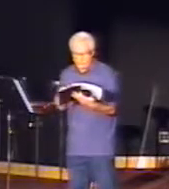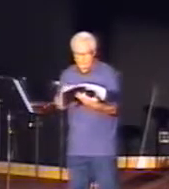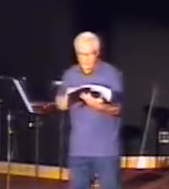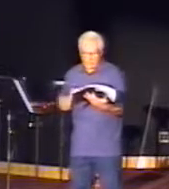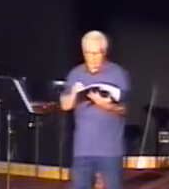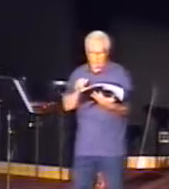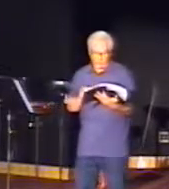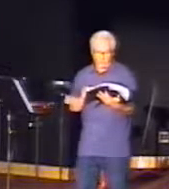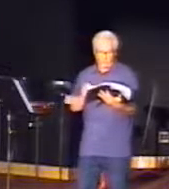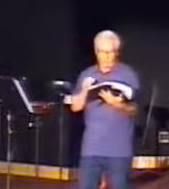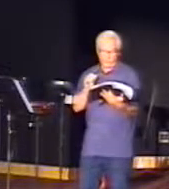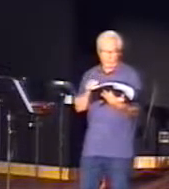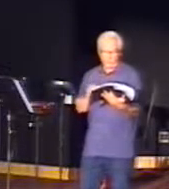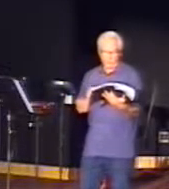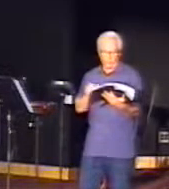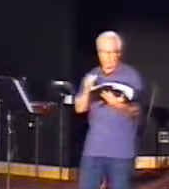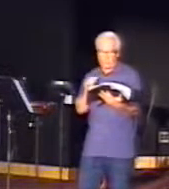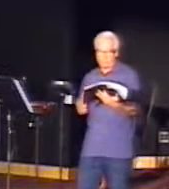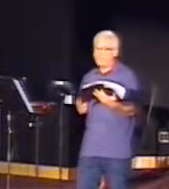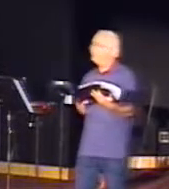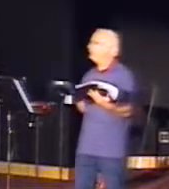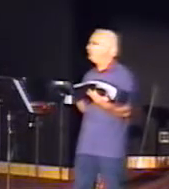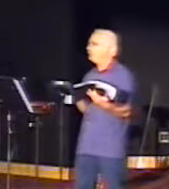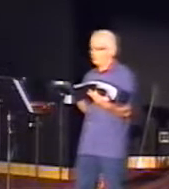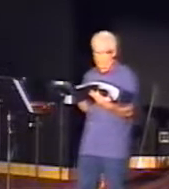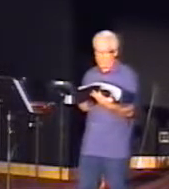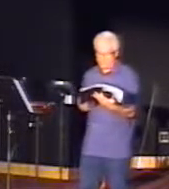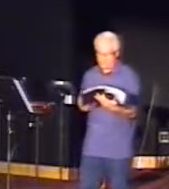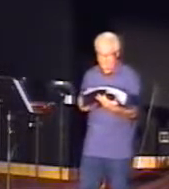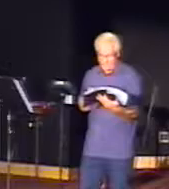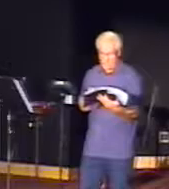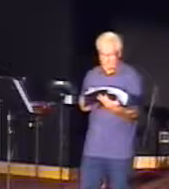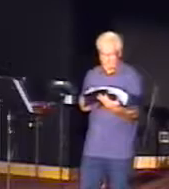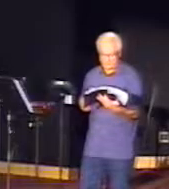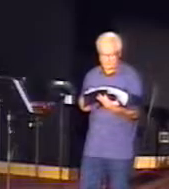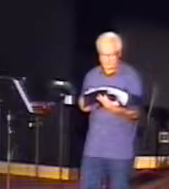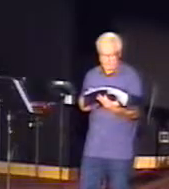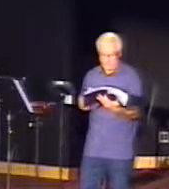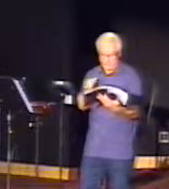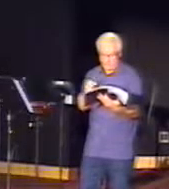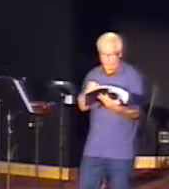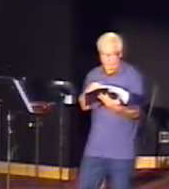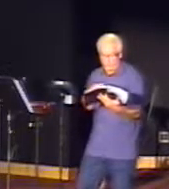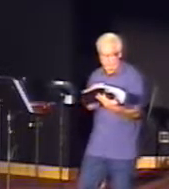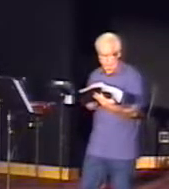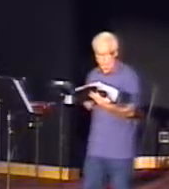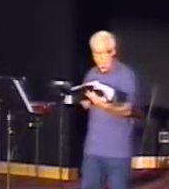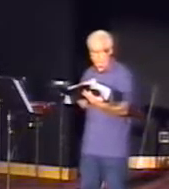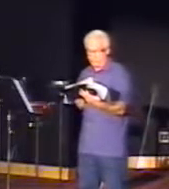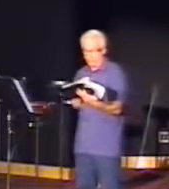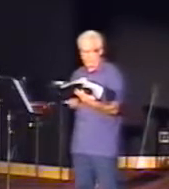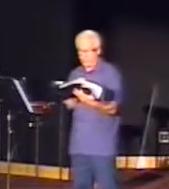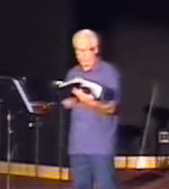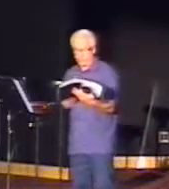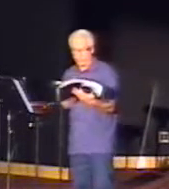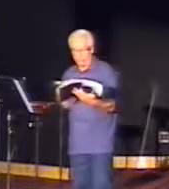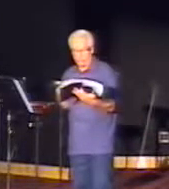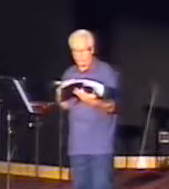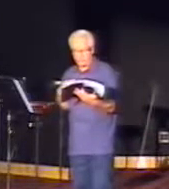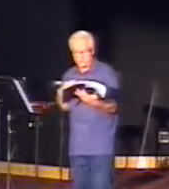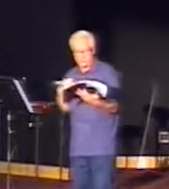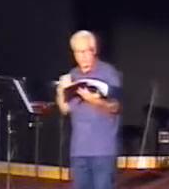Do you not know that friendship with the world is hostility toward God? Yes. Therefore, whoever wishes to be a friend of